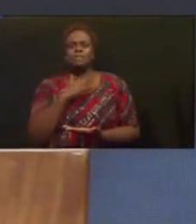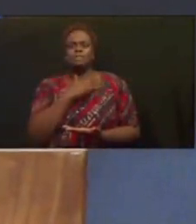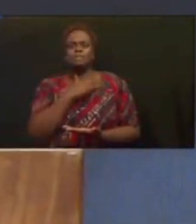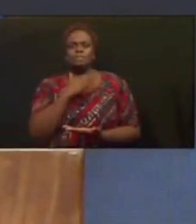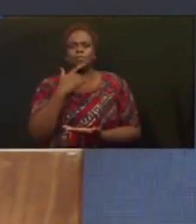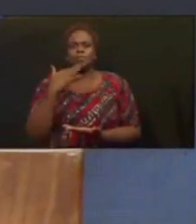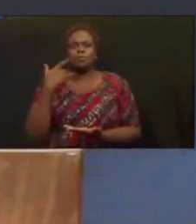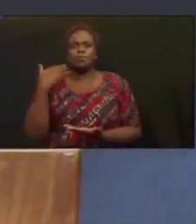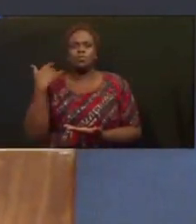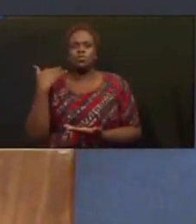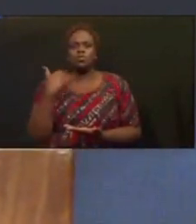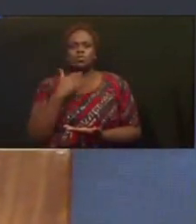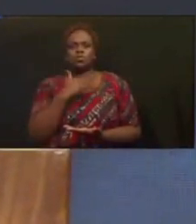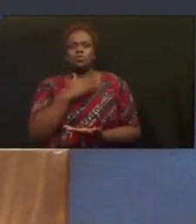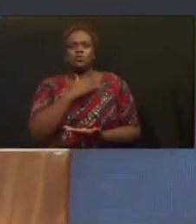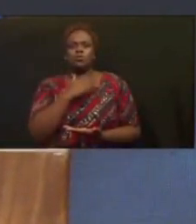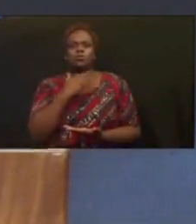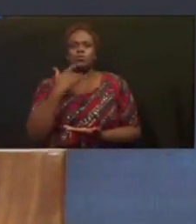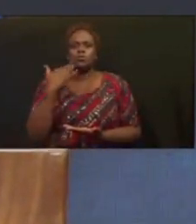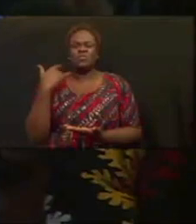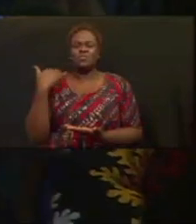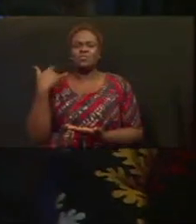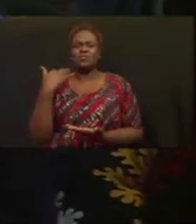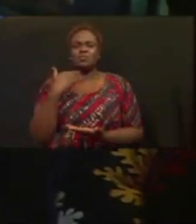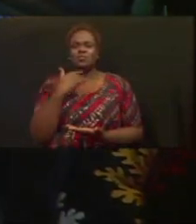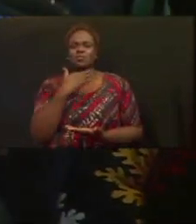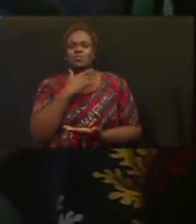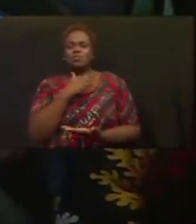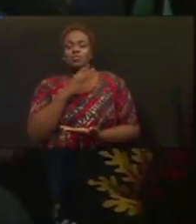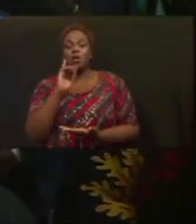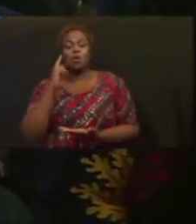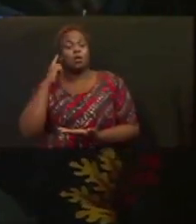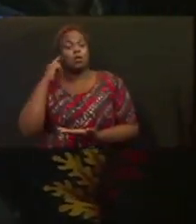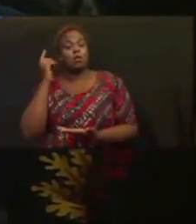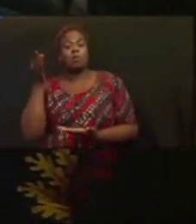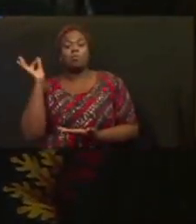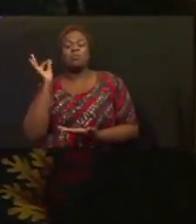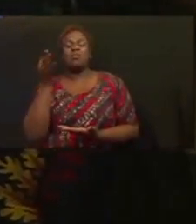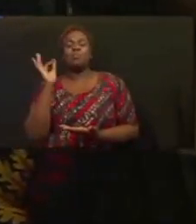Heladi sharoska di la branda gaduzia. Hear me.